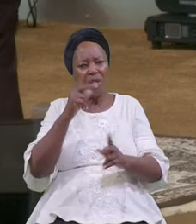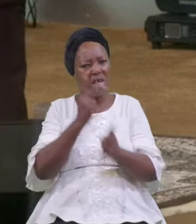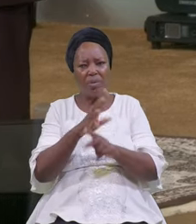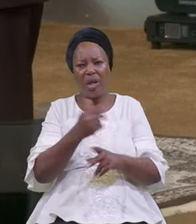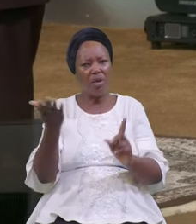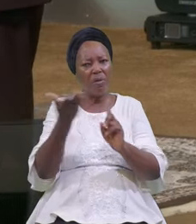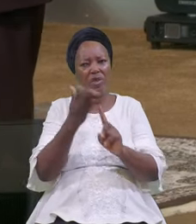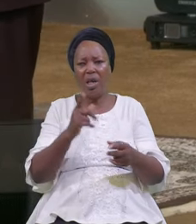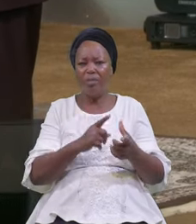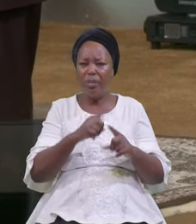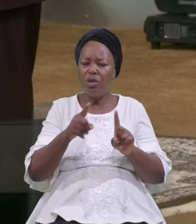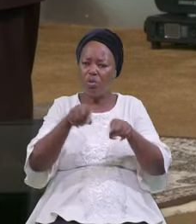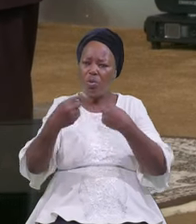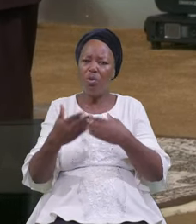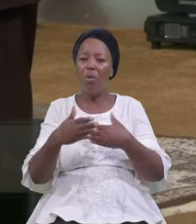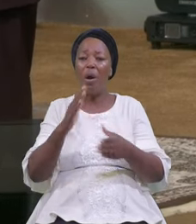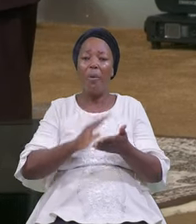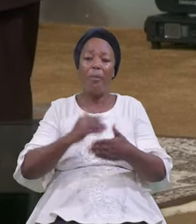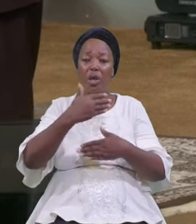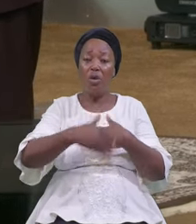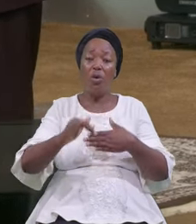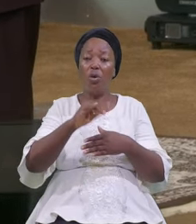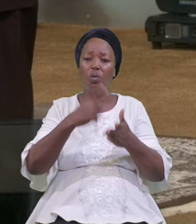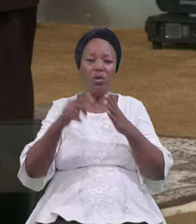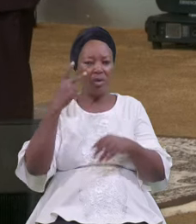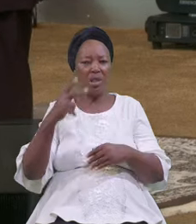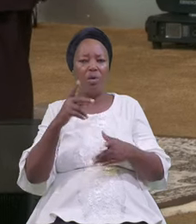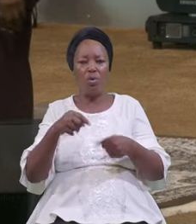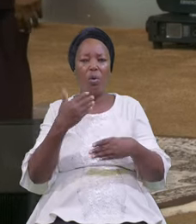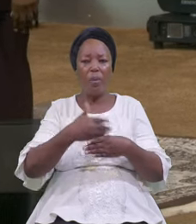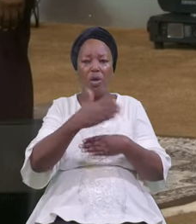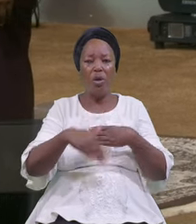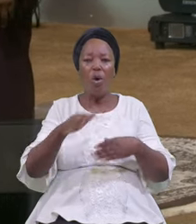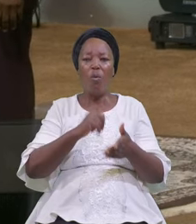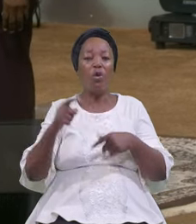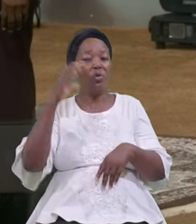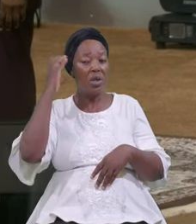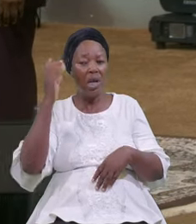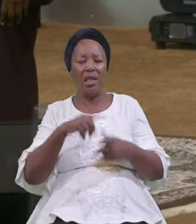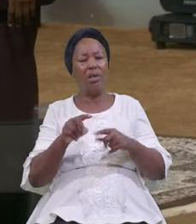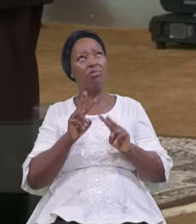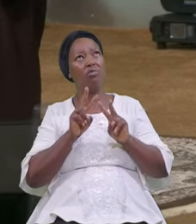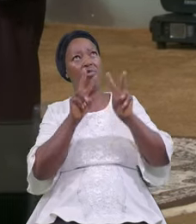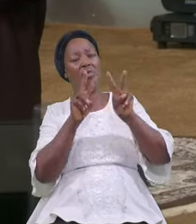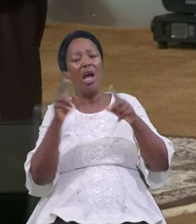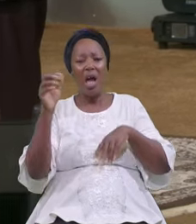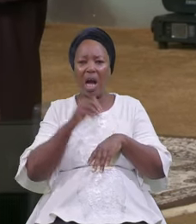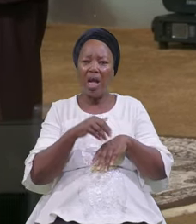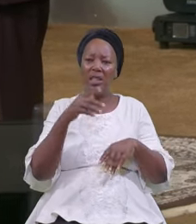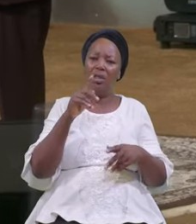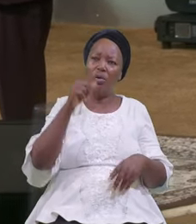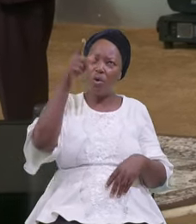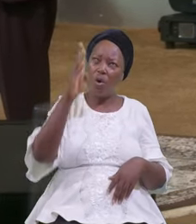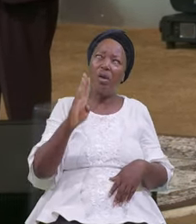you go beyond what you see, you go beyond what you hear, and you look at the invisible and